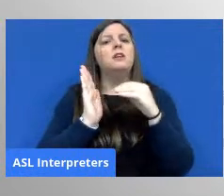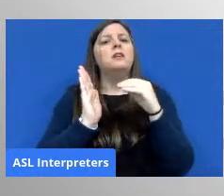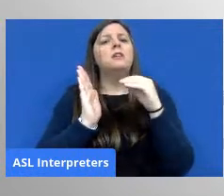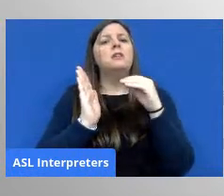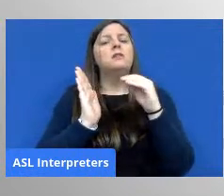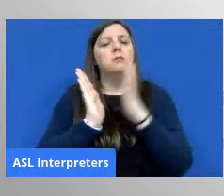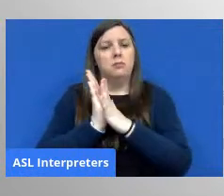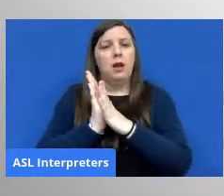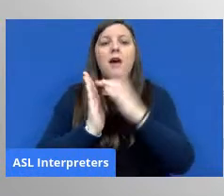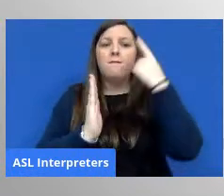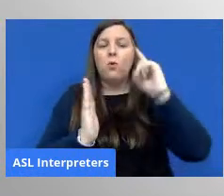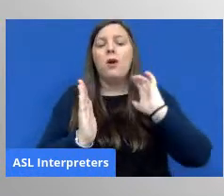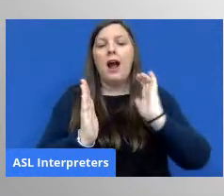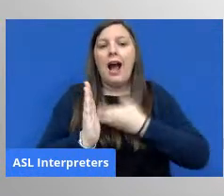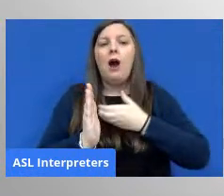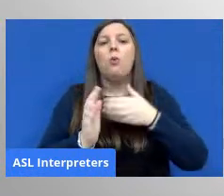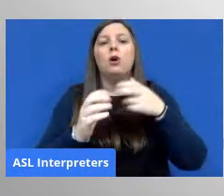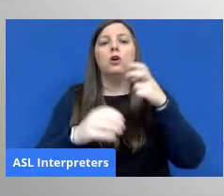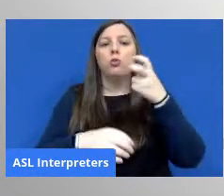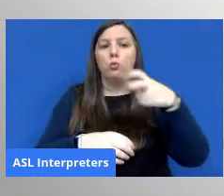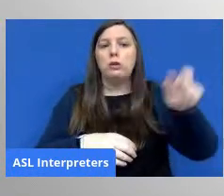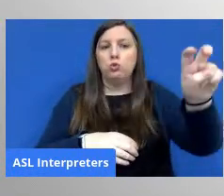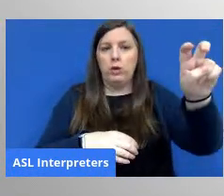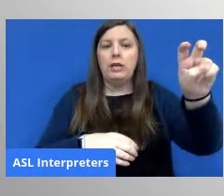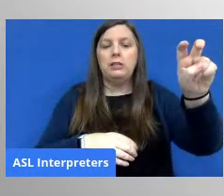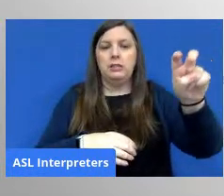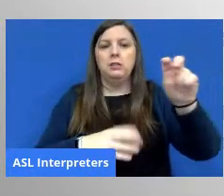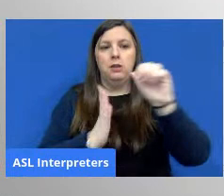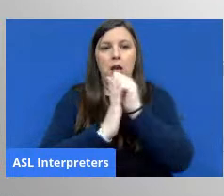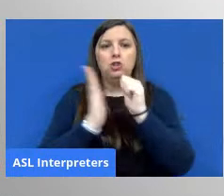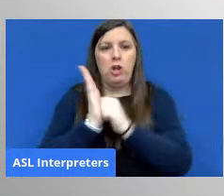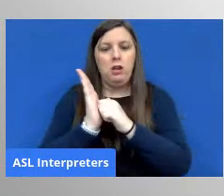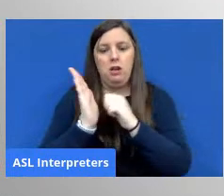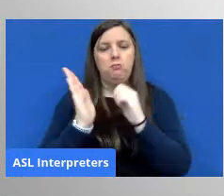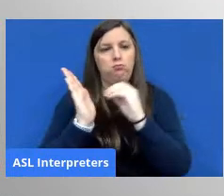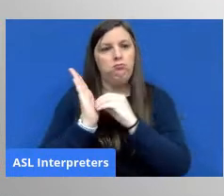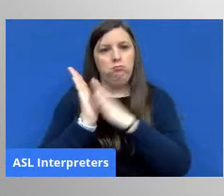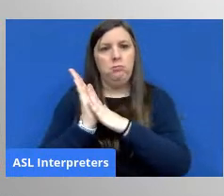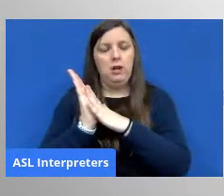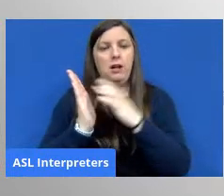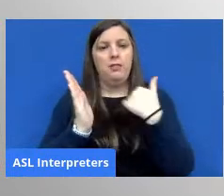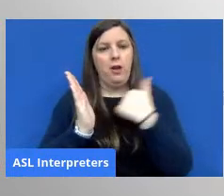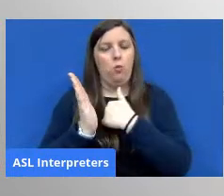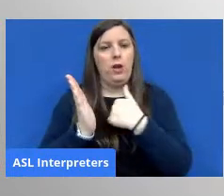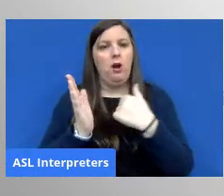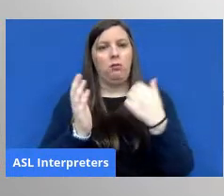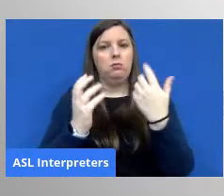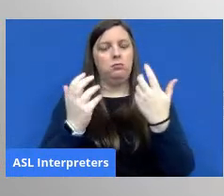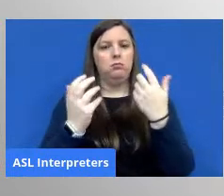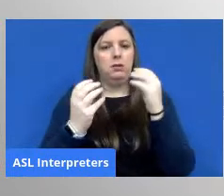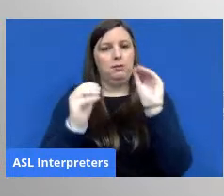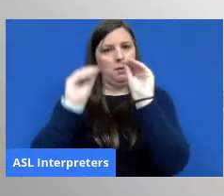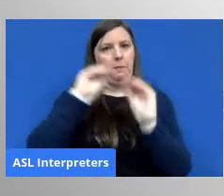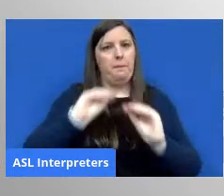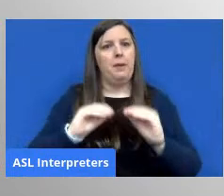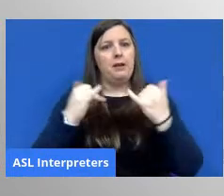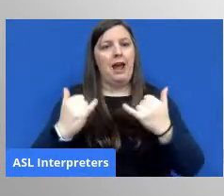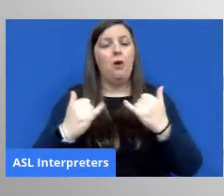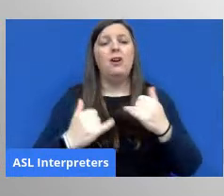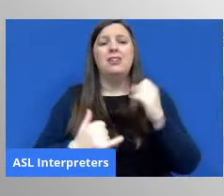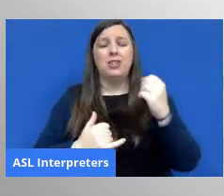agenda that we're putting together. So I don't think the discussion tonight will be in depth about like committees that need to